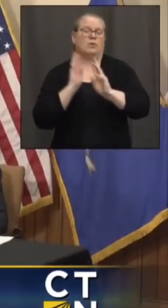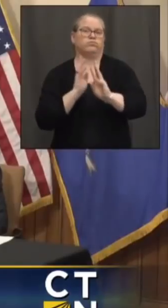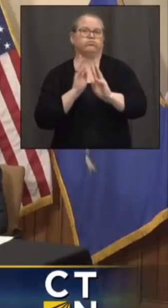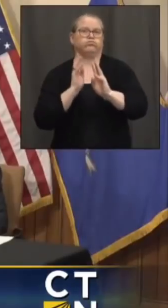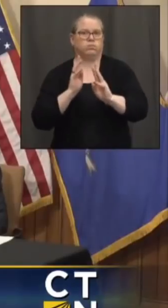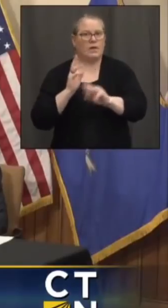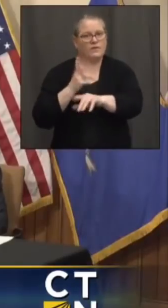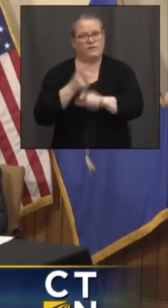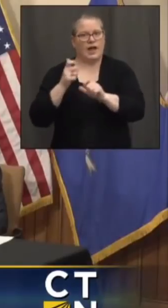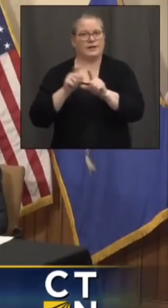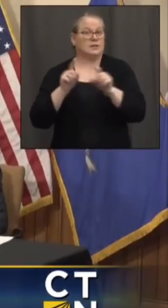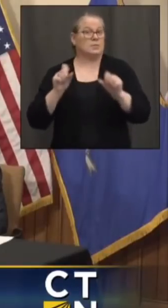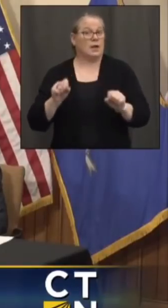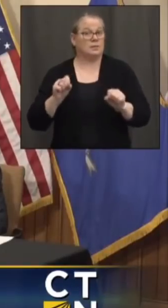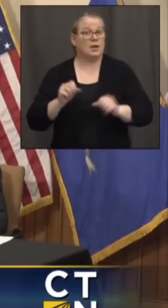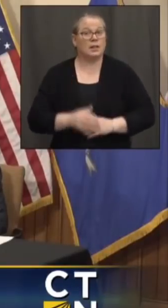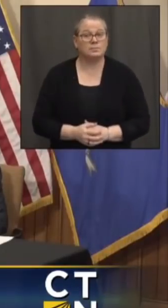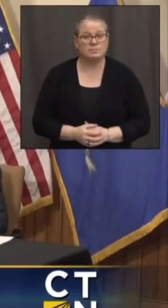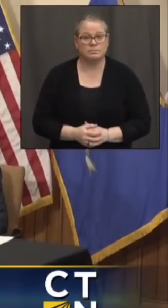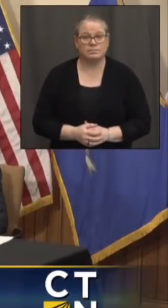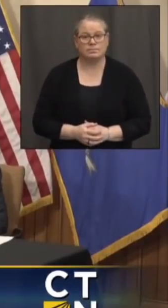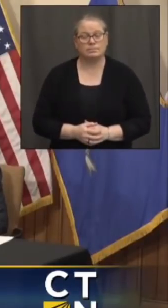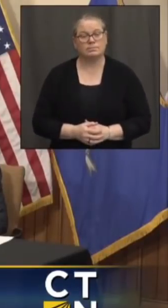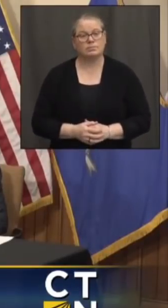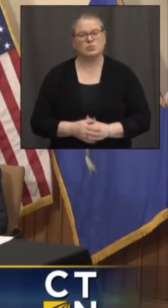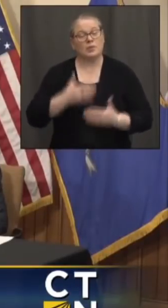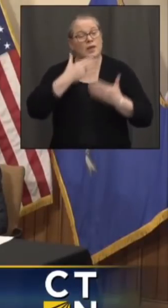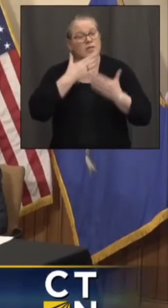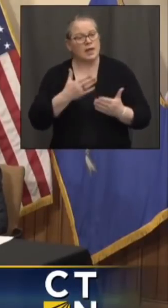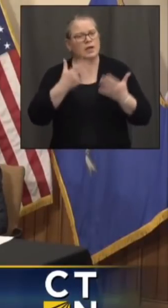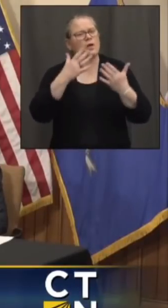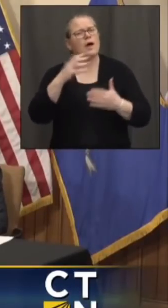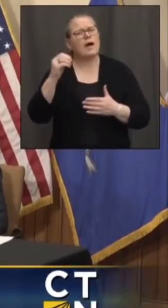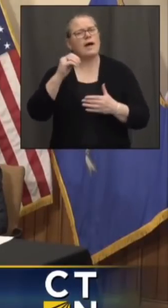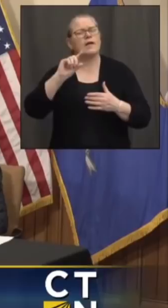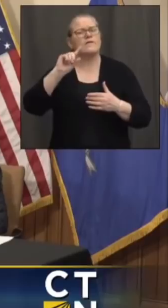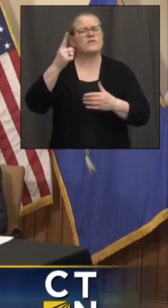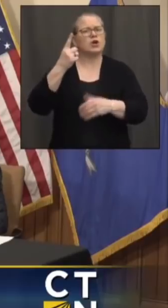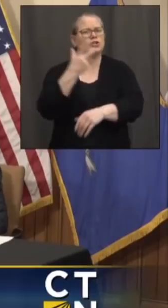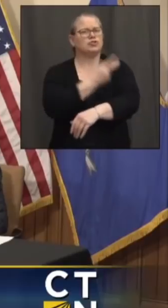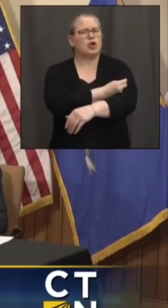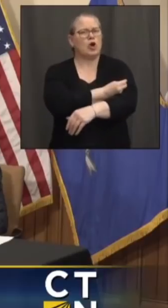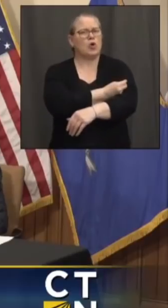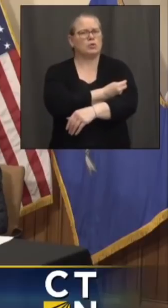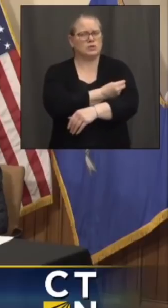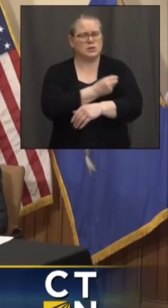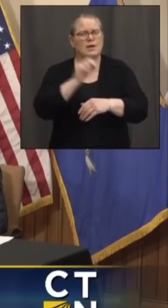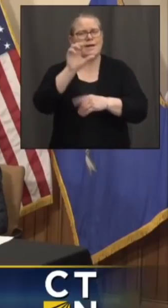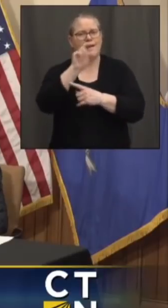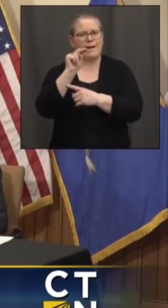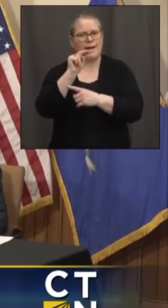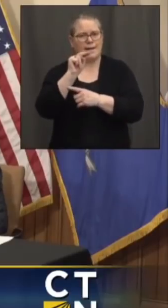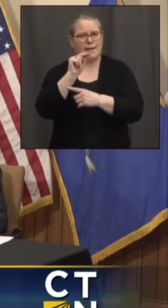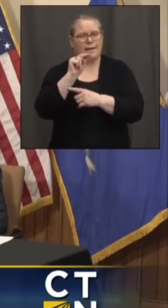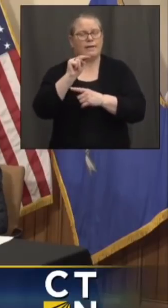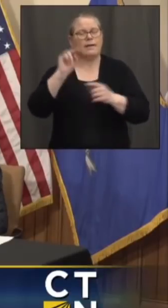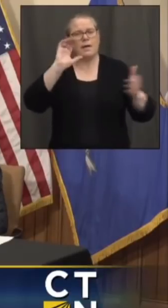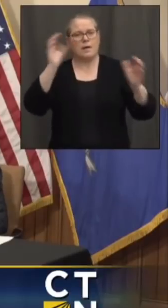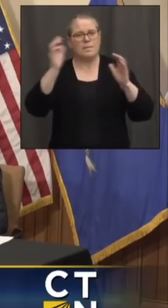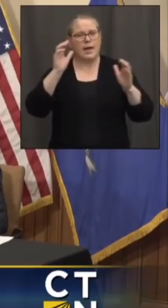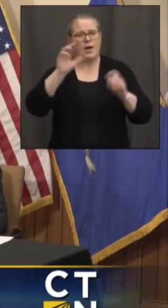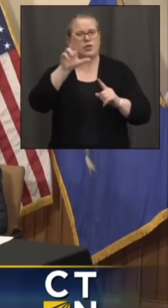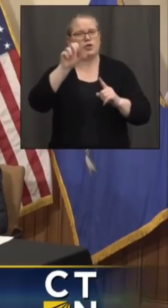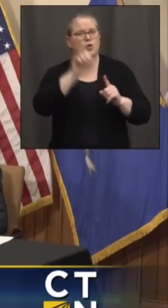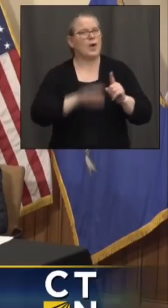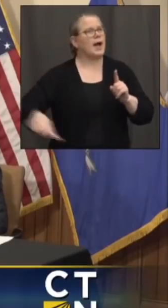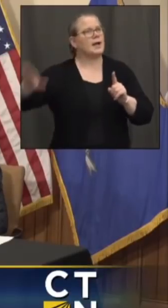Thanks. And just one more. Connecticut ranks 4th in first doses administered, but 9th in second doses administered.